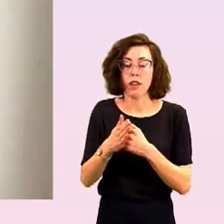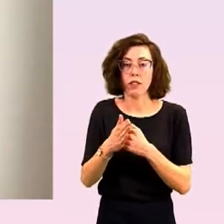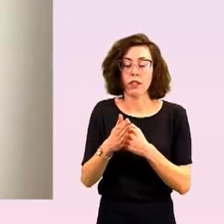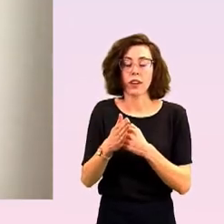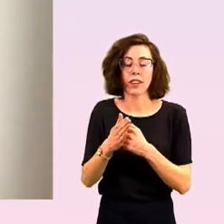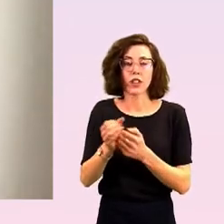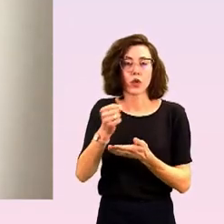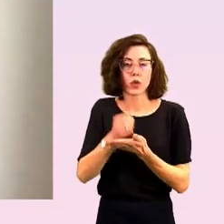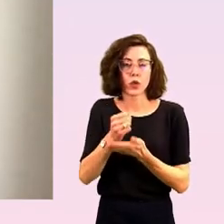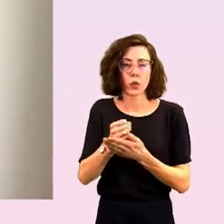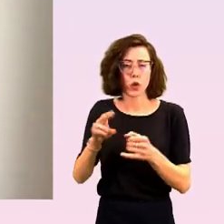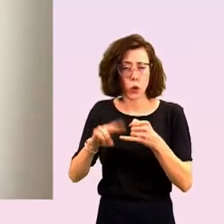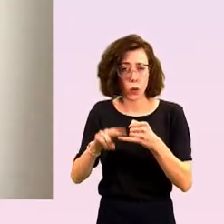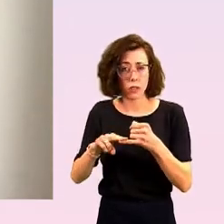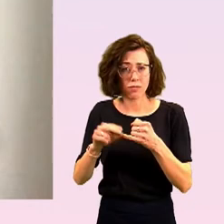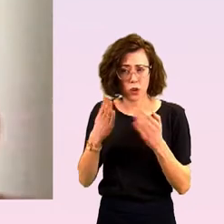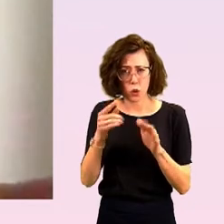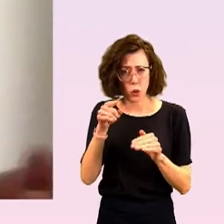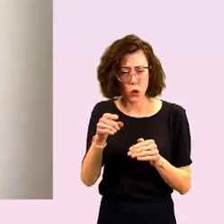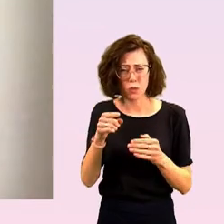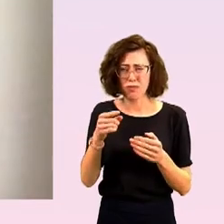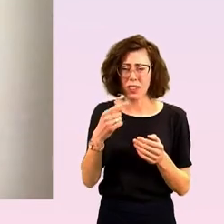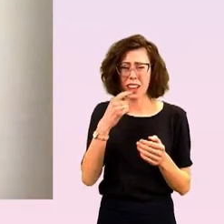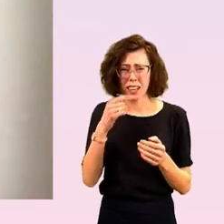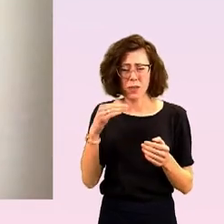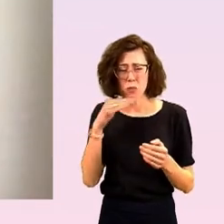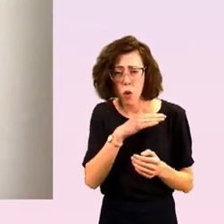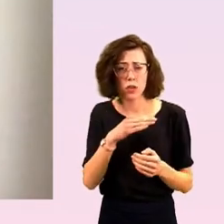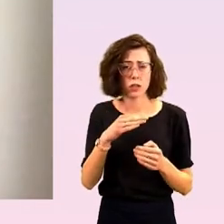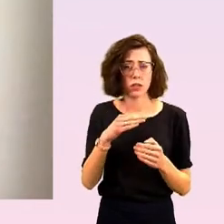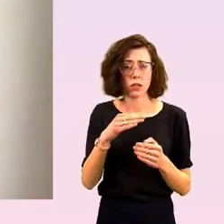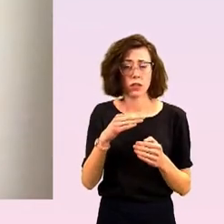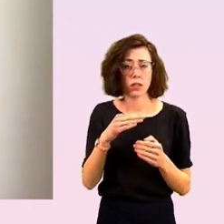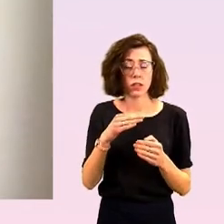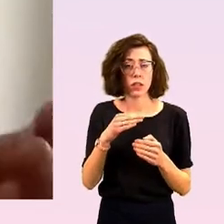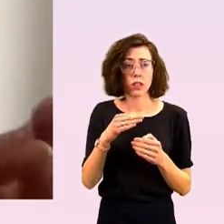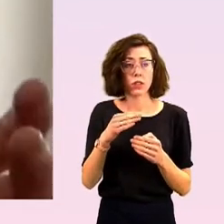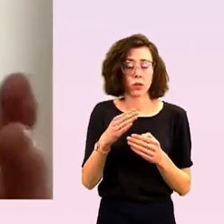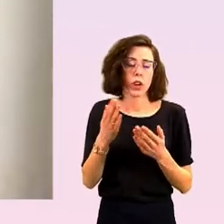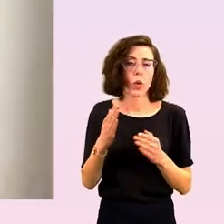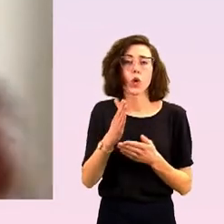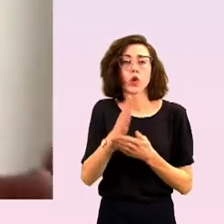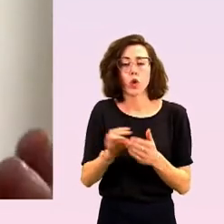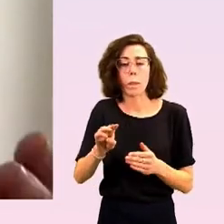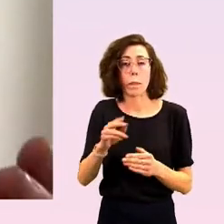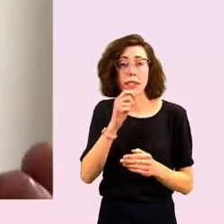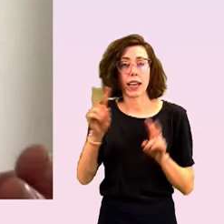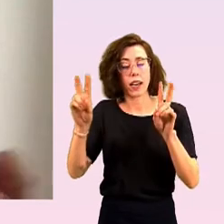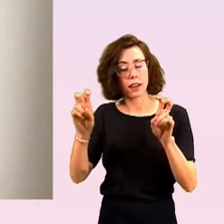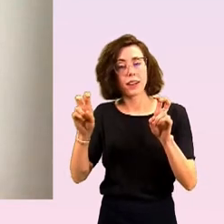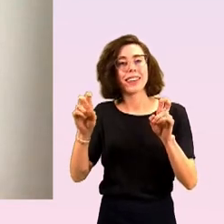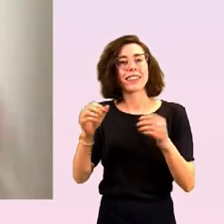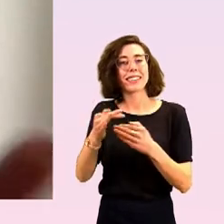about how necessary it is to create what some people often refer to as safe spaces, peer-mediated